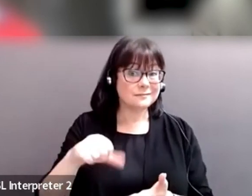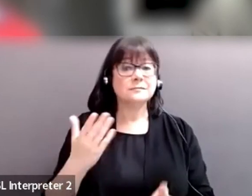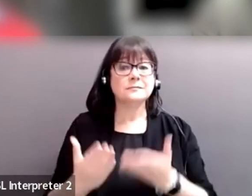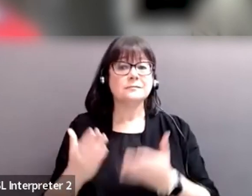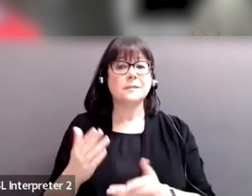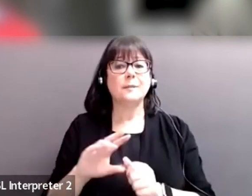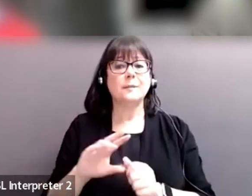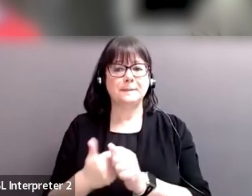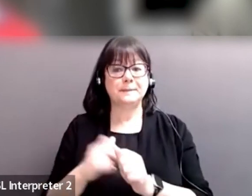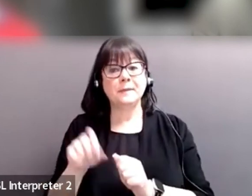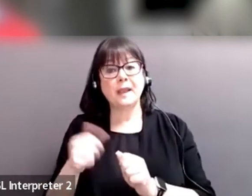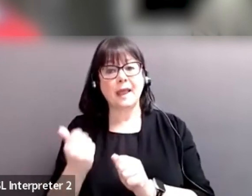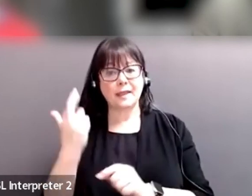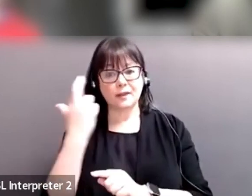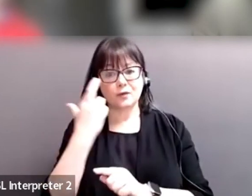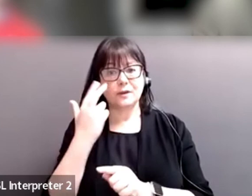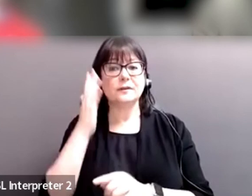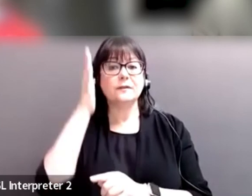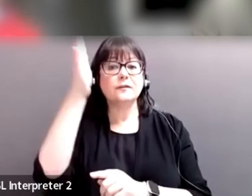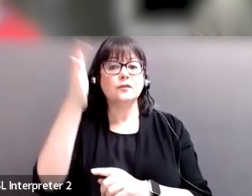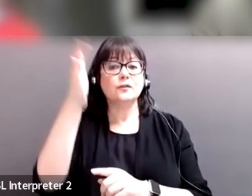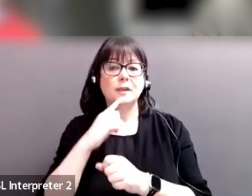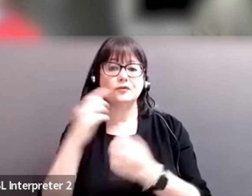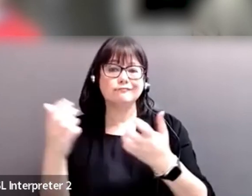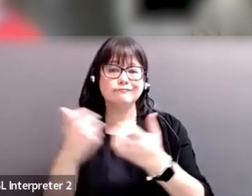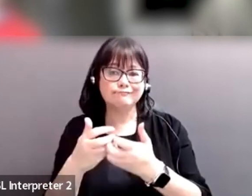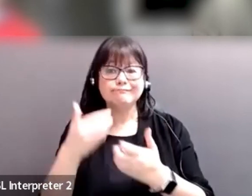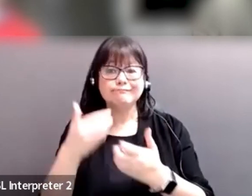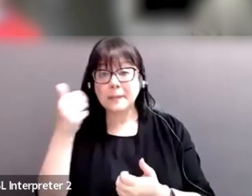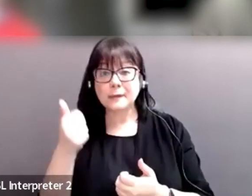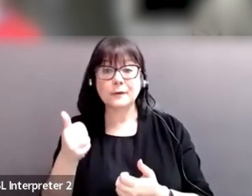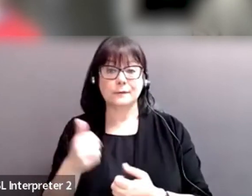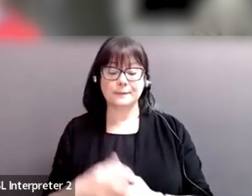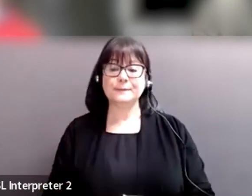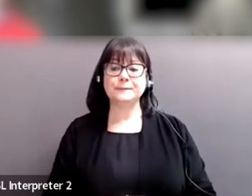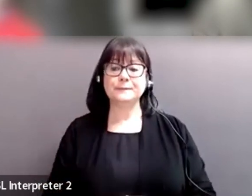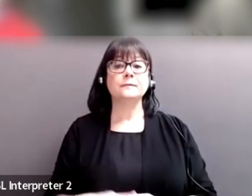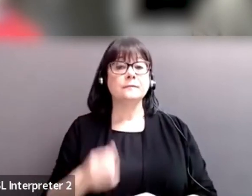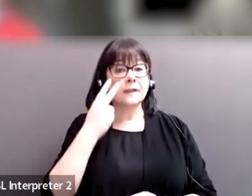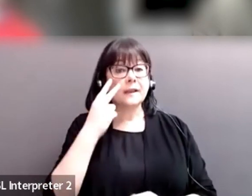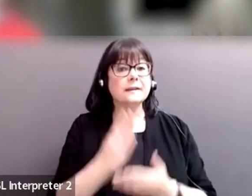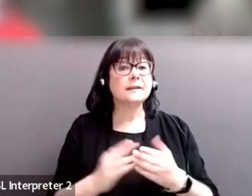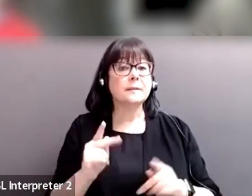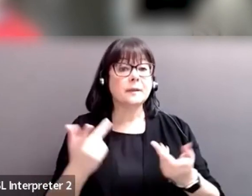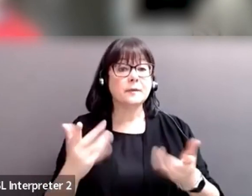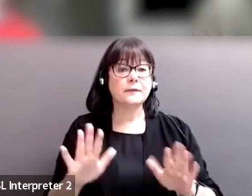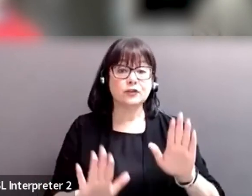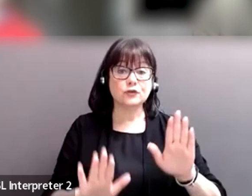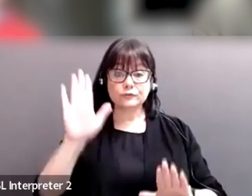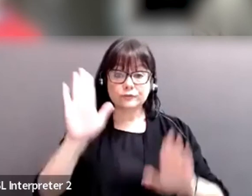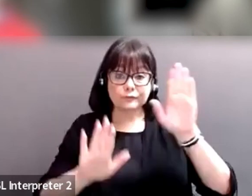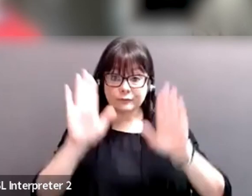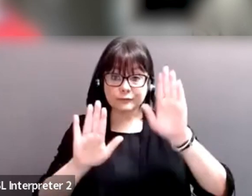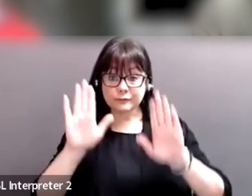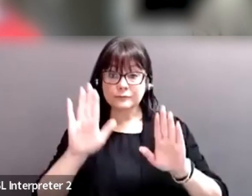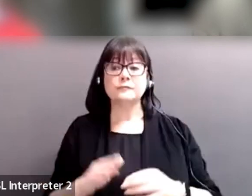fit to prevent that from happening again. Excellent, thank you. I do see hands raised. I'm going to do,